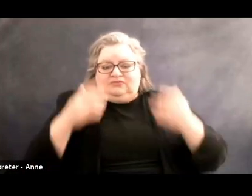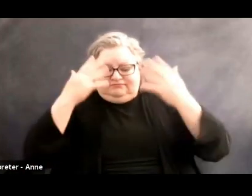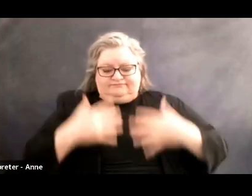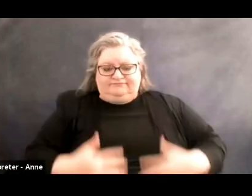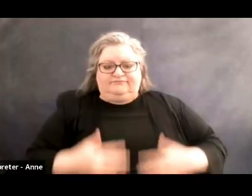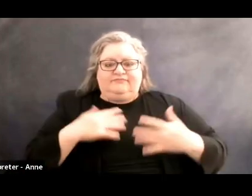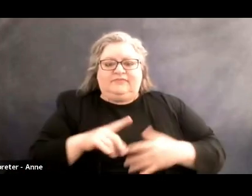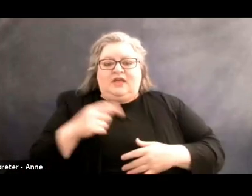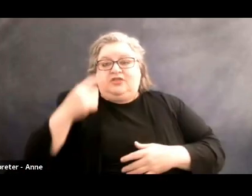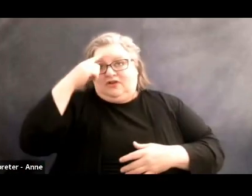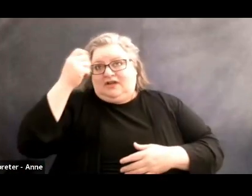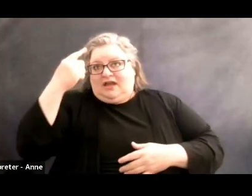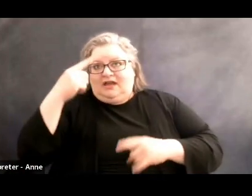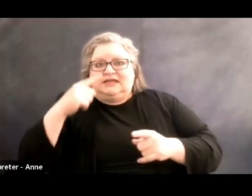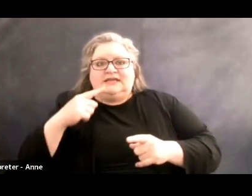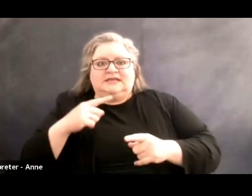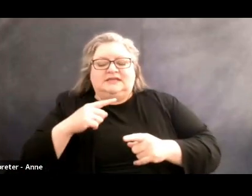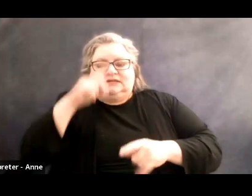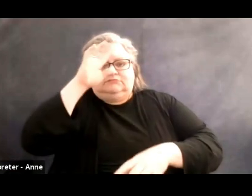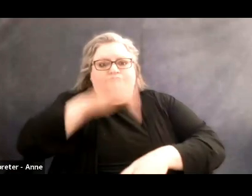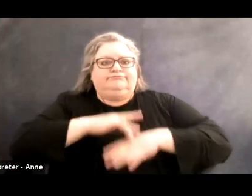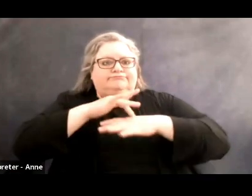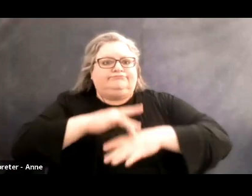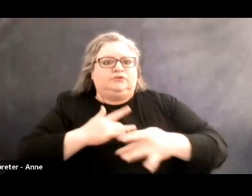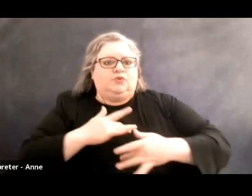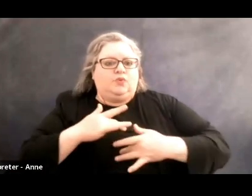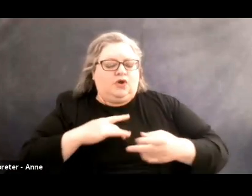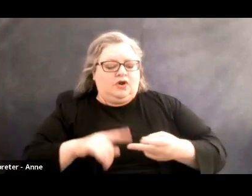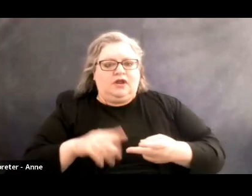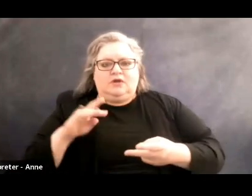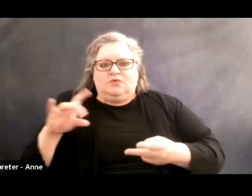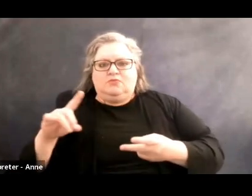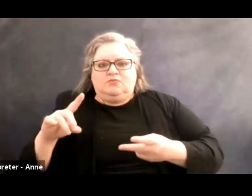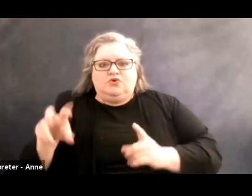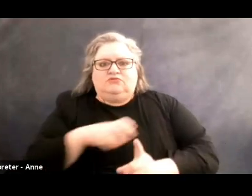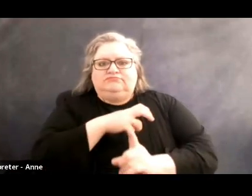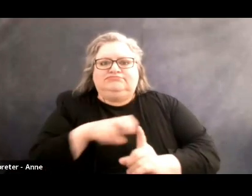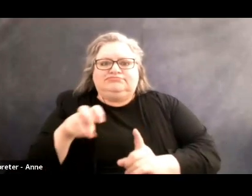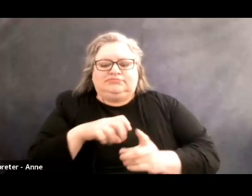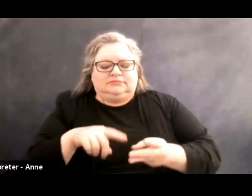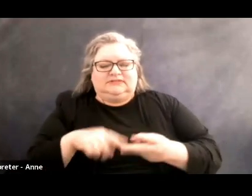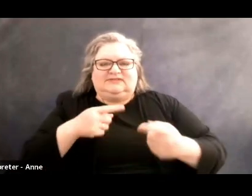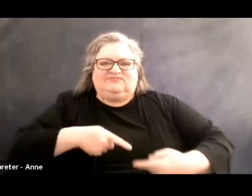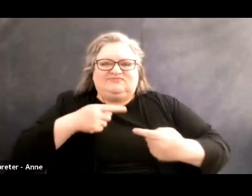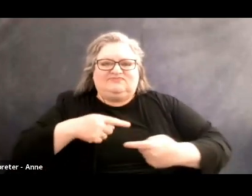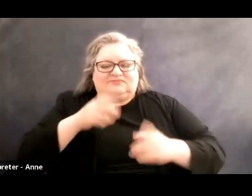cognitive symptoms include excessive worry, mood swings, and difficulty focusing.